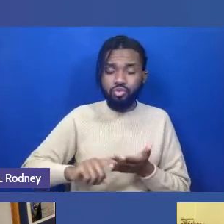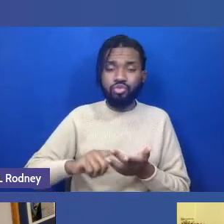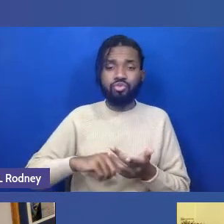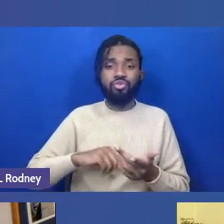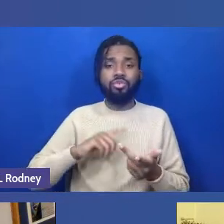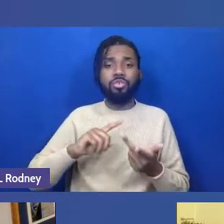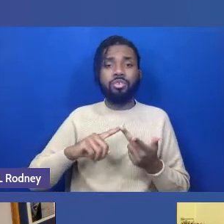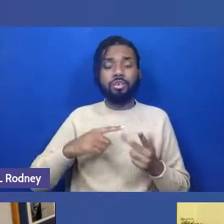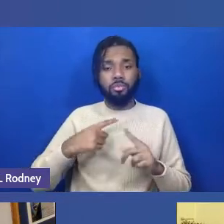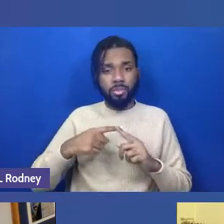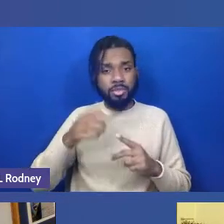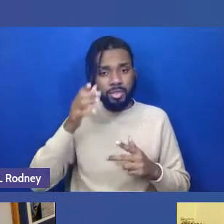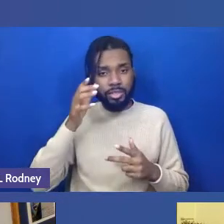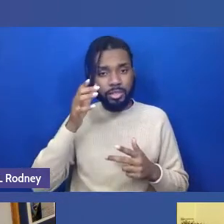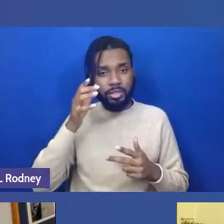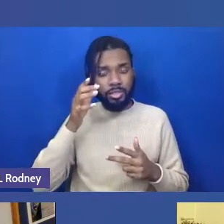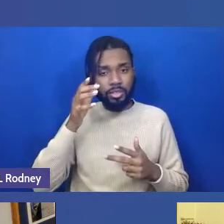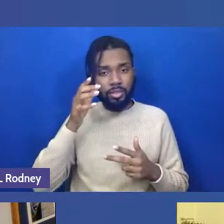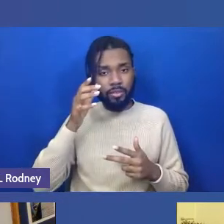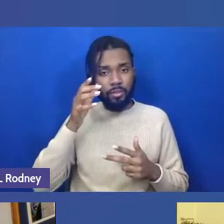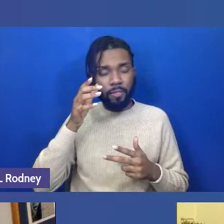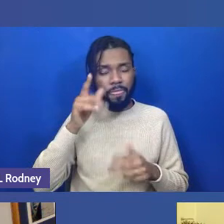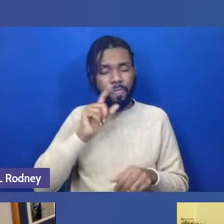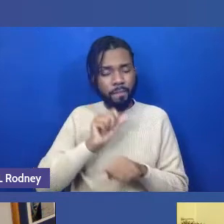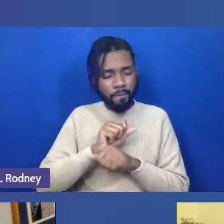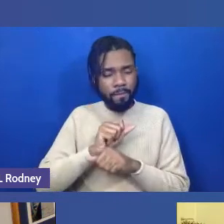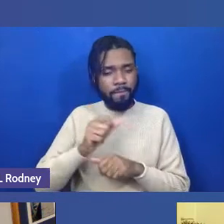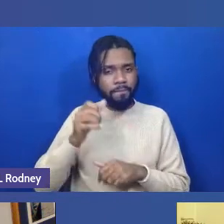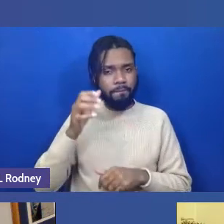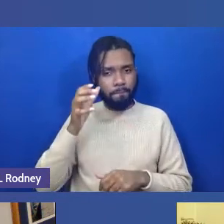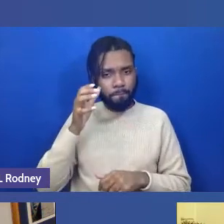and listening, you know, and really hearing